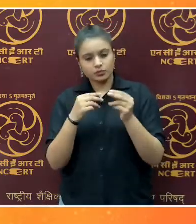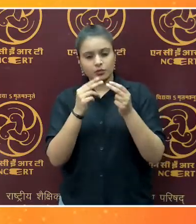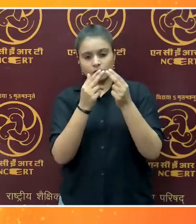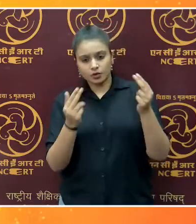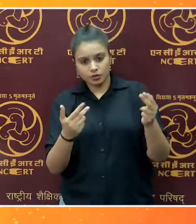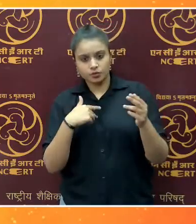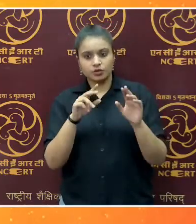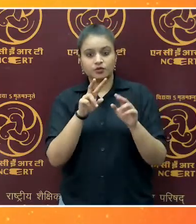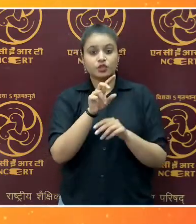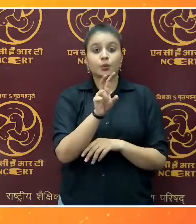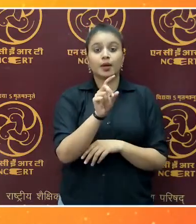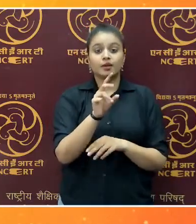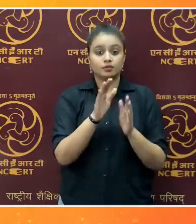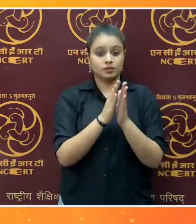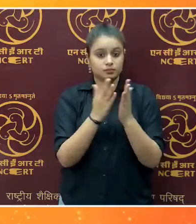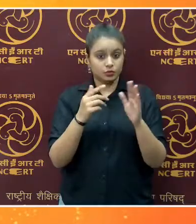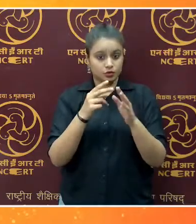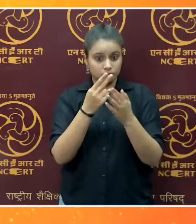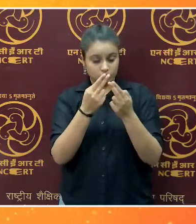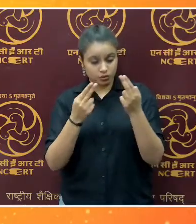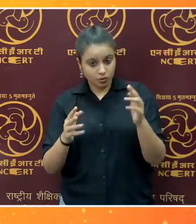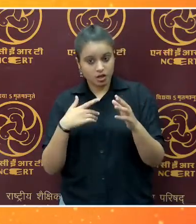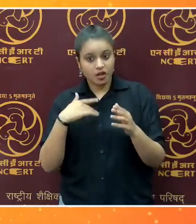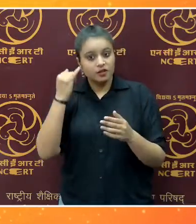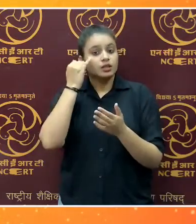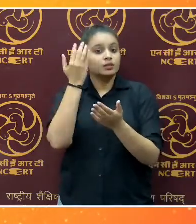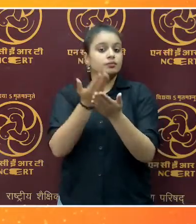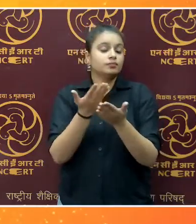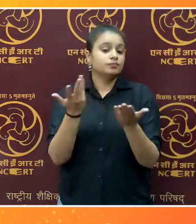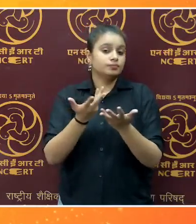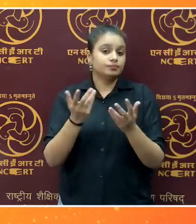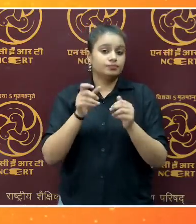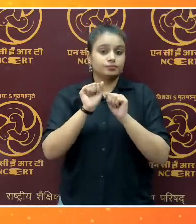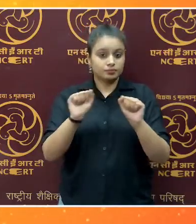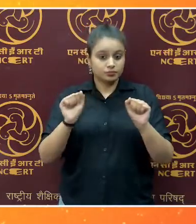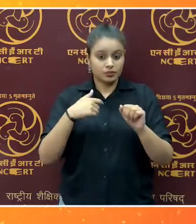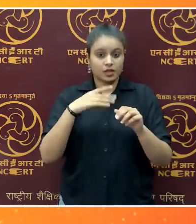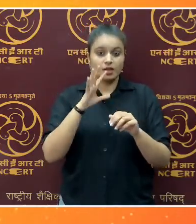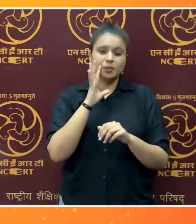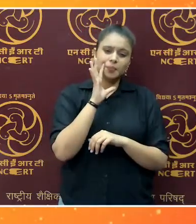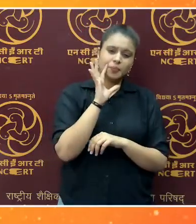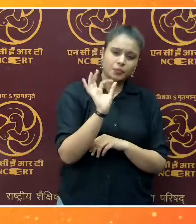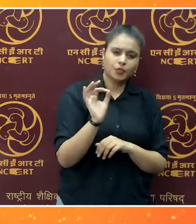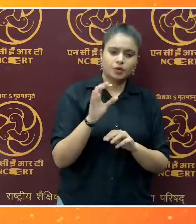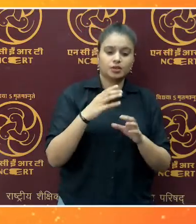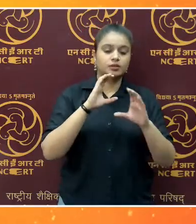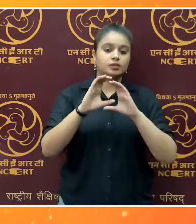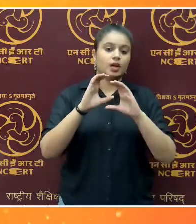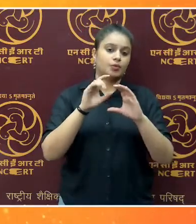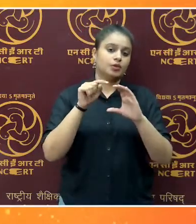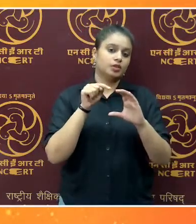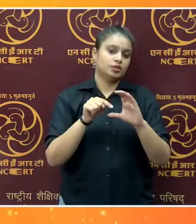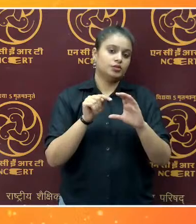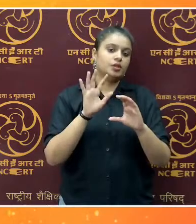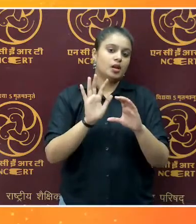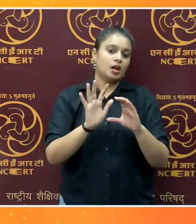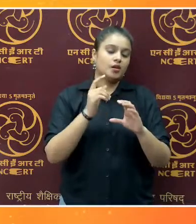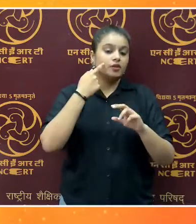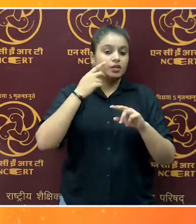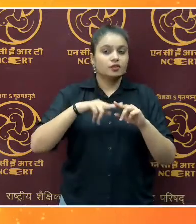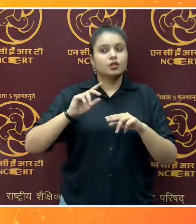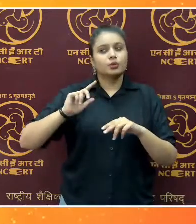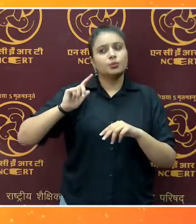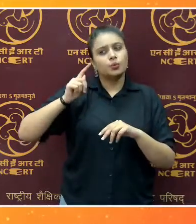of 12 stories of Dr. Dolittle suggest, is that a very important part of communication for a